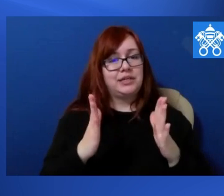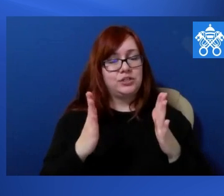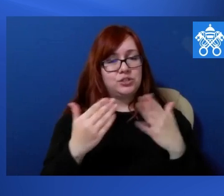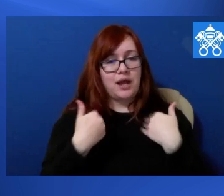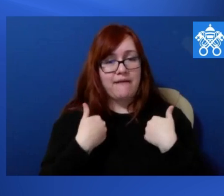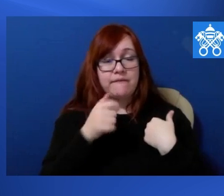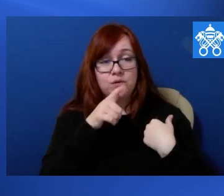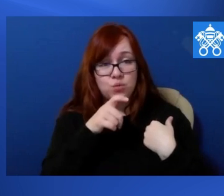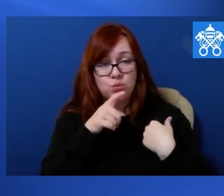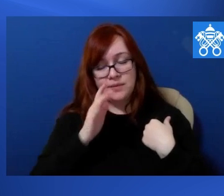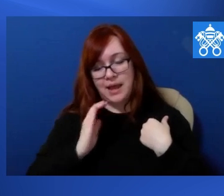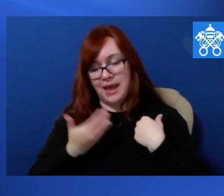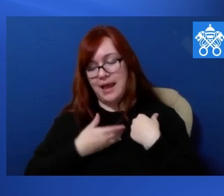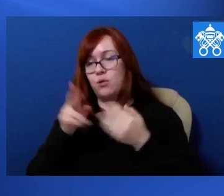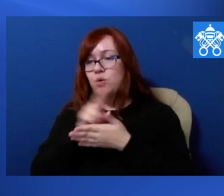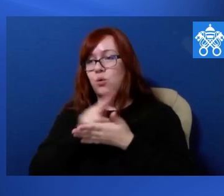than our Holy Mother?